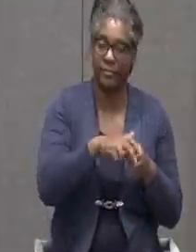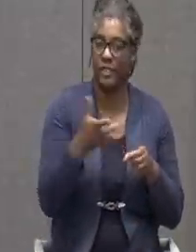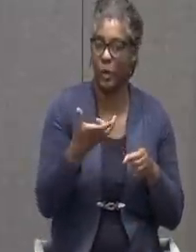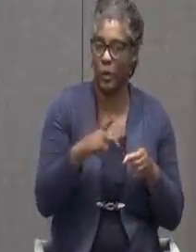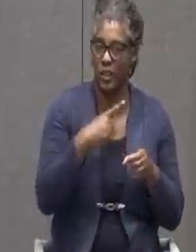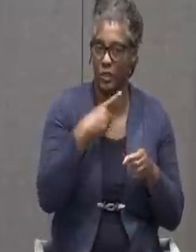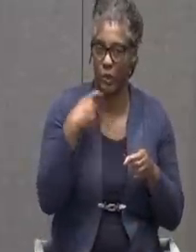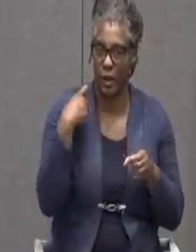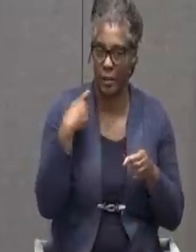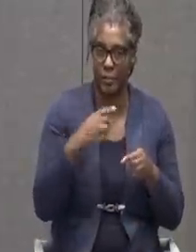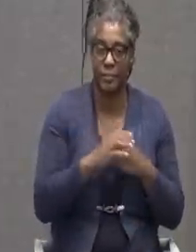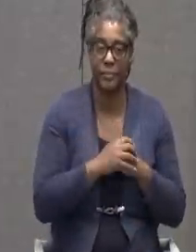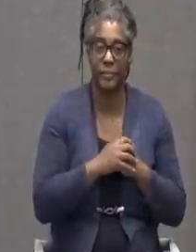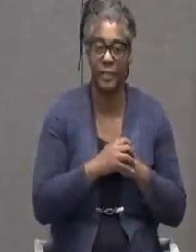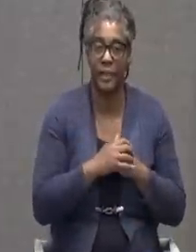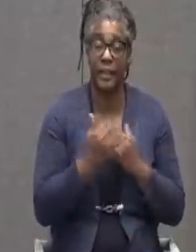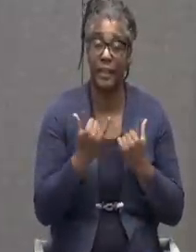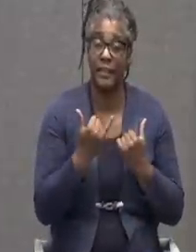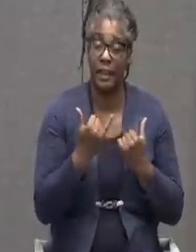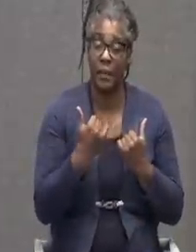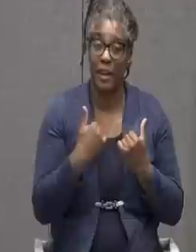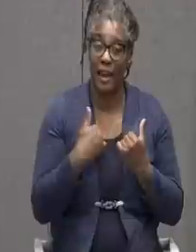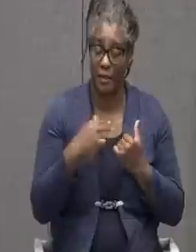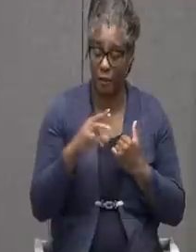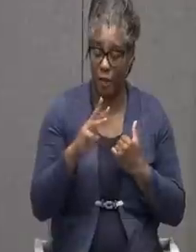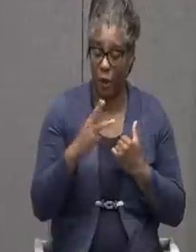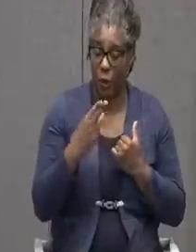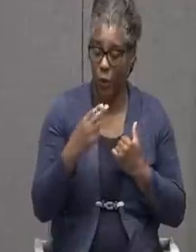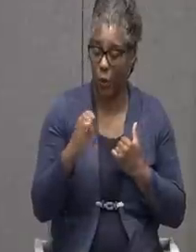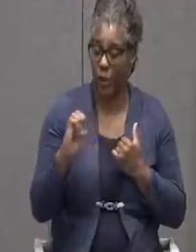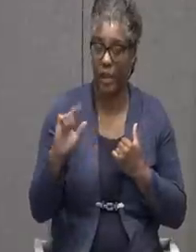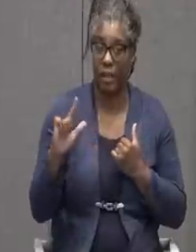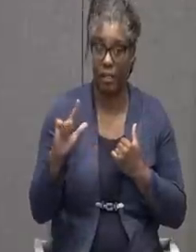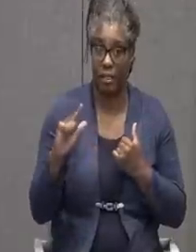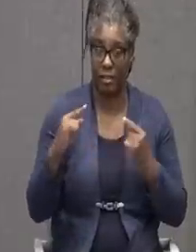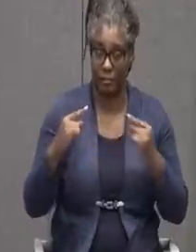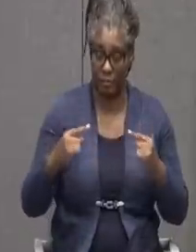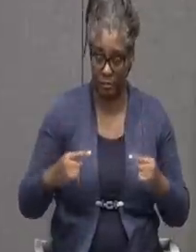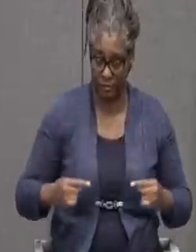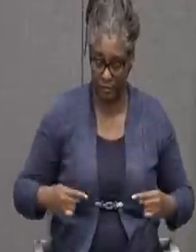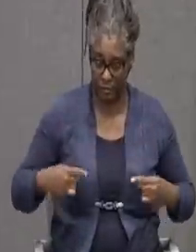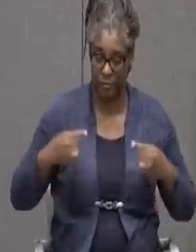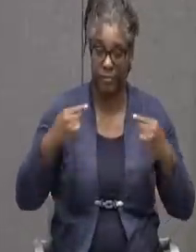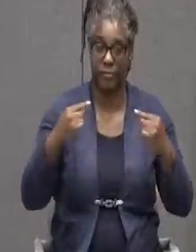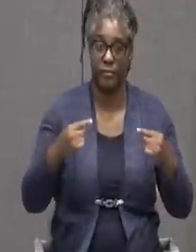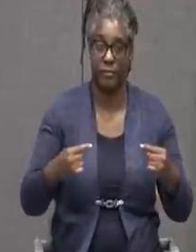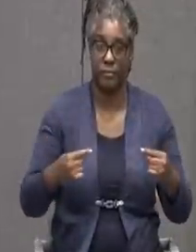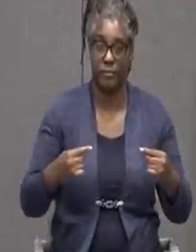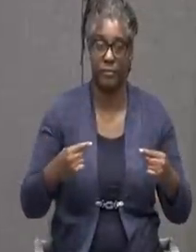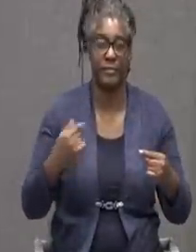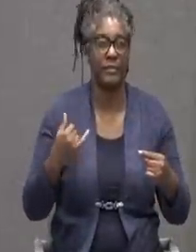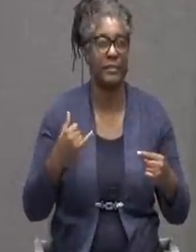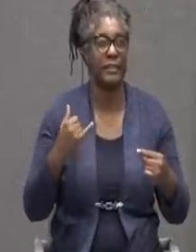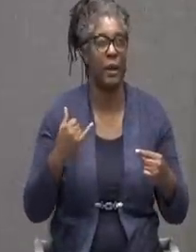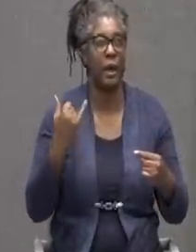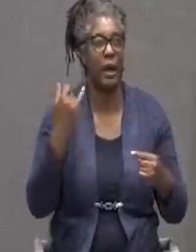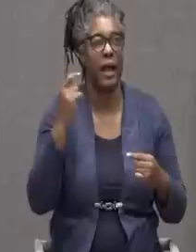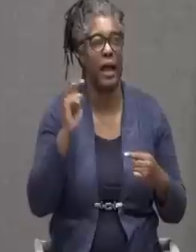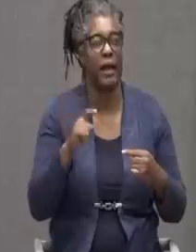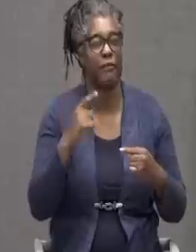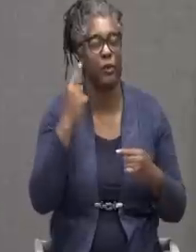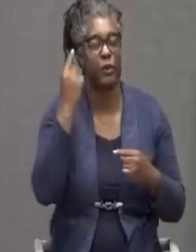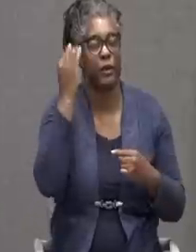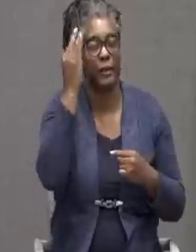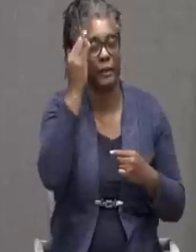And now there's the wheel of my Ferris wheel. And I'm gonna have to think very carefully about how